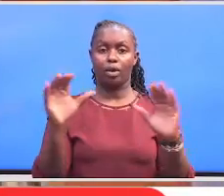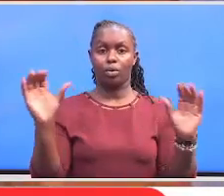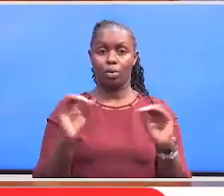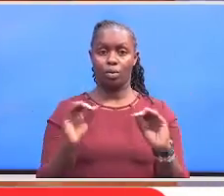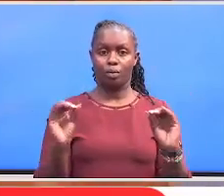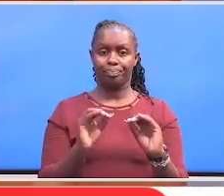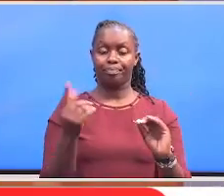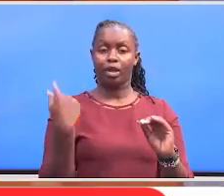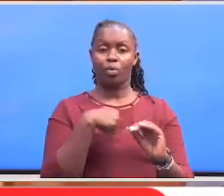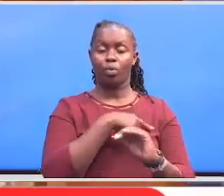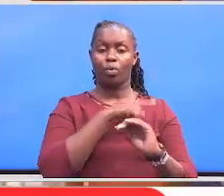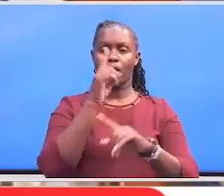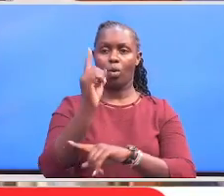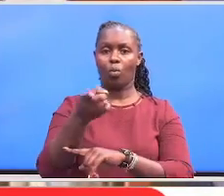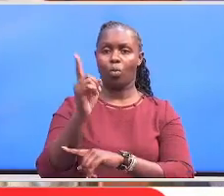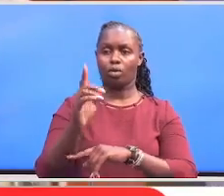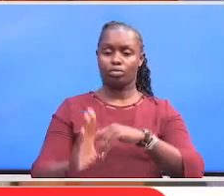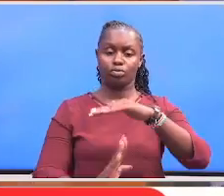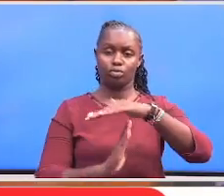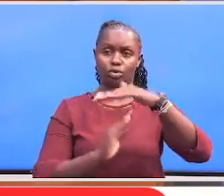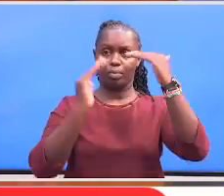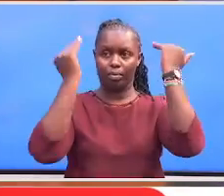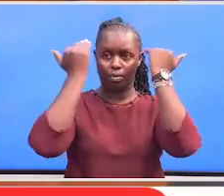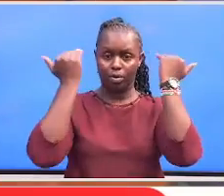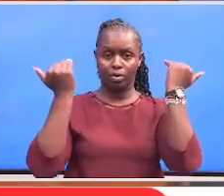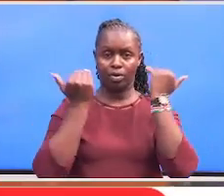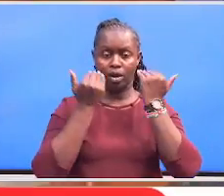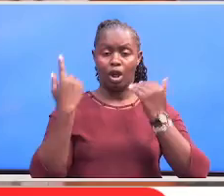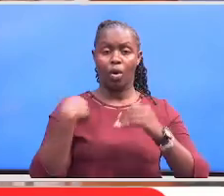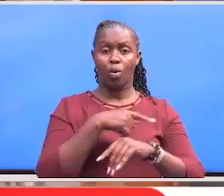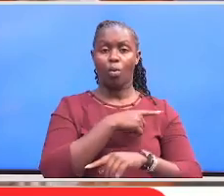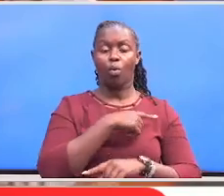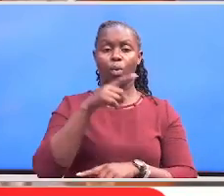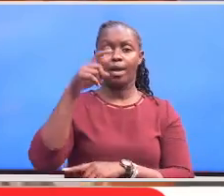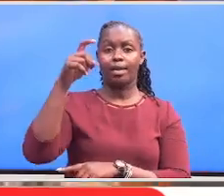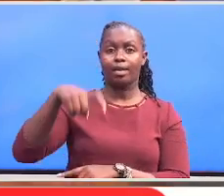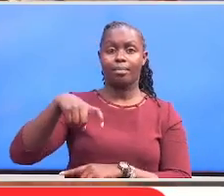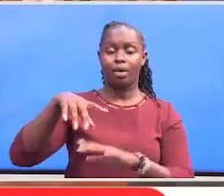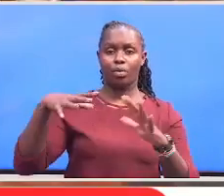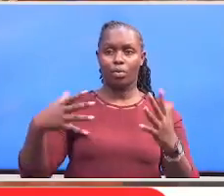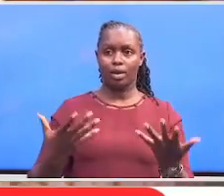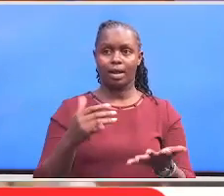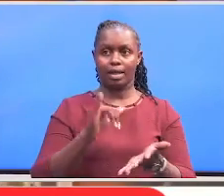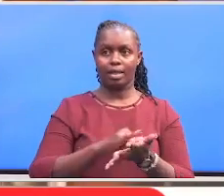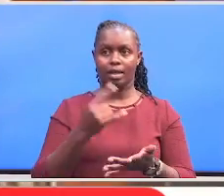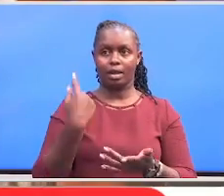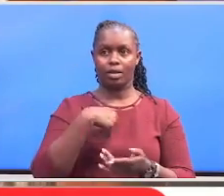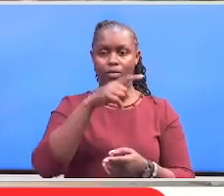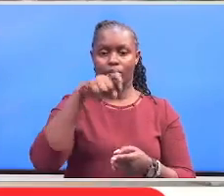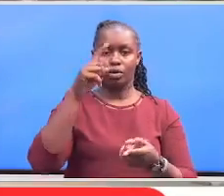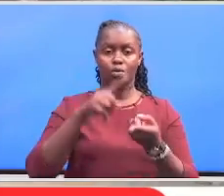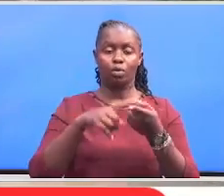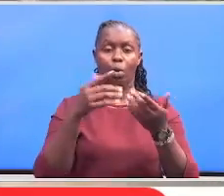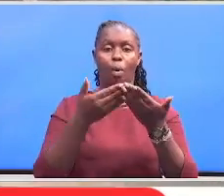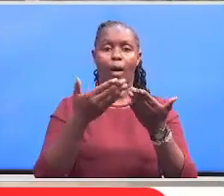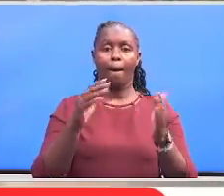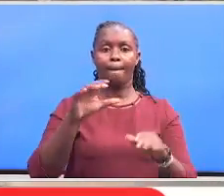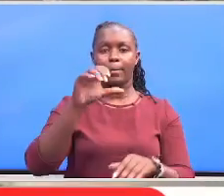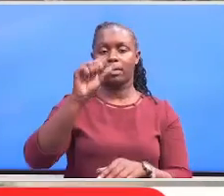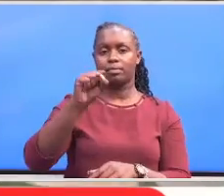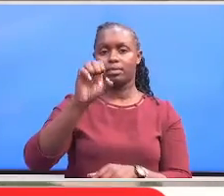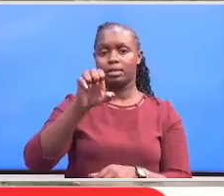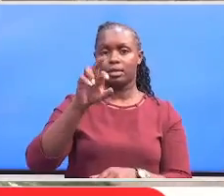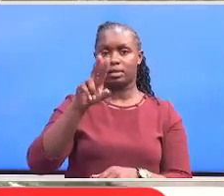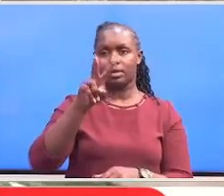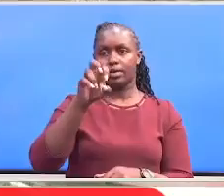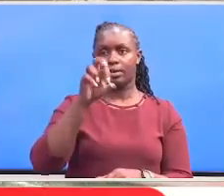Court, our lawyers demanded that we should be given access to the servers. Johnston Kariuki,